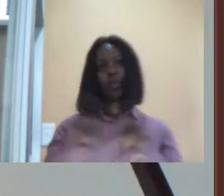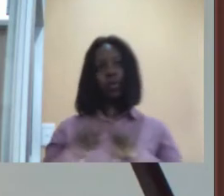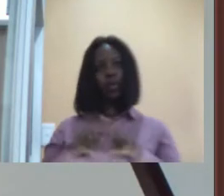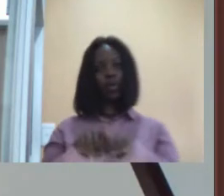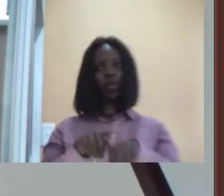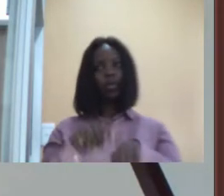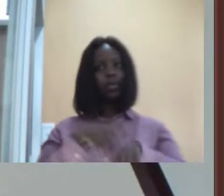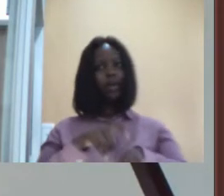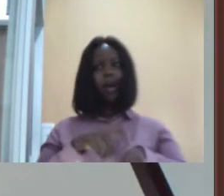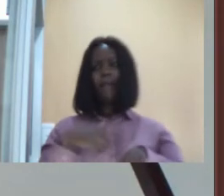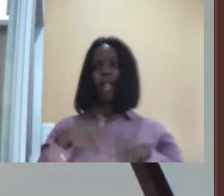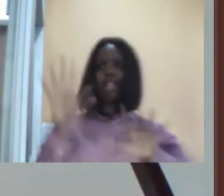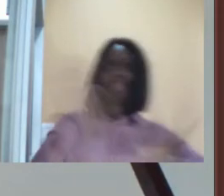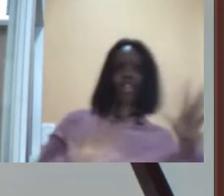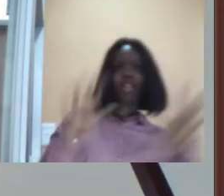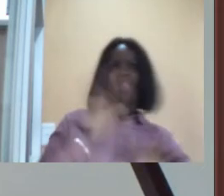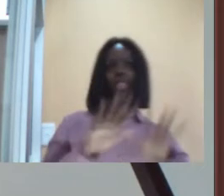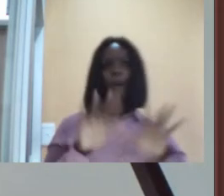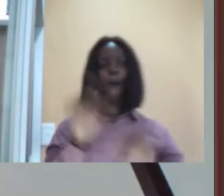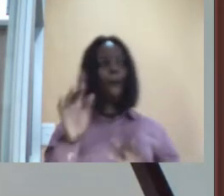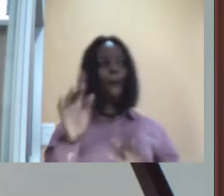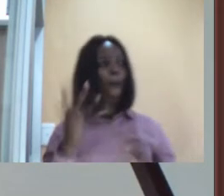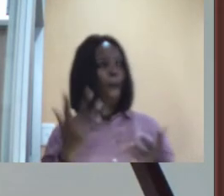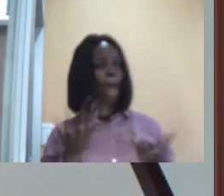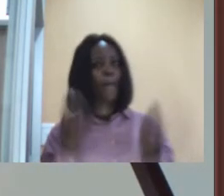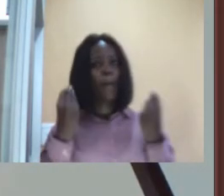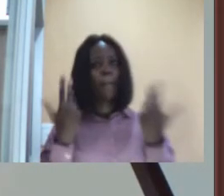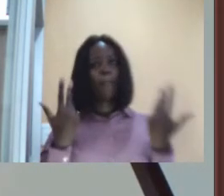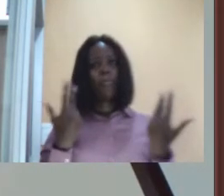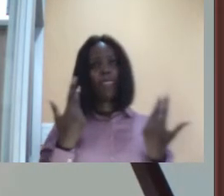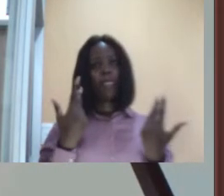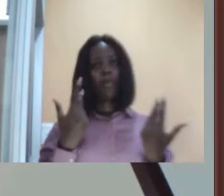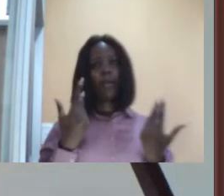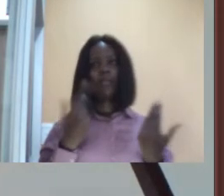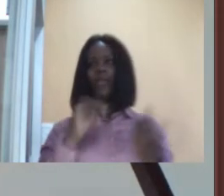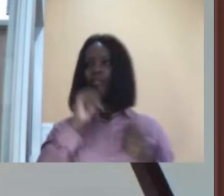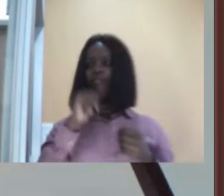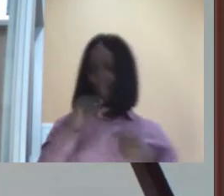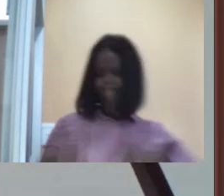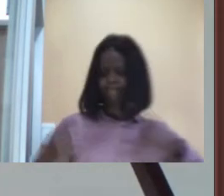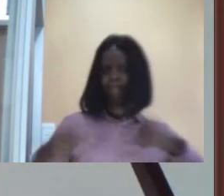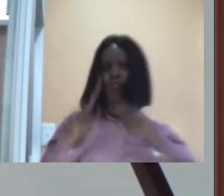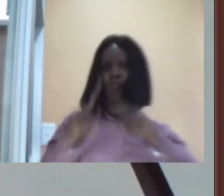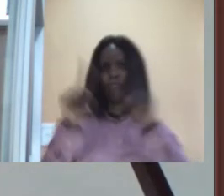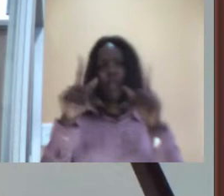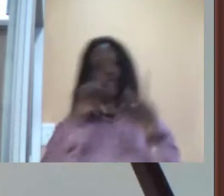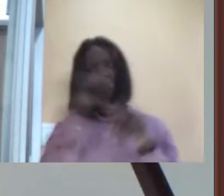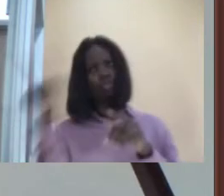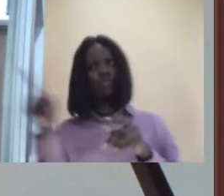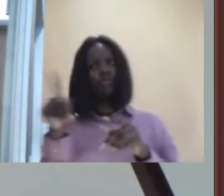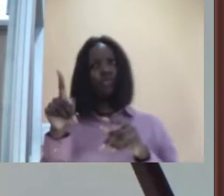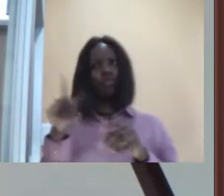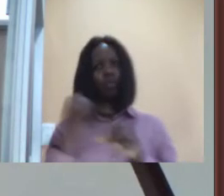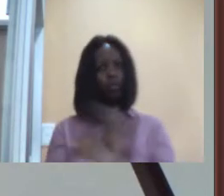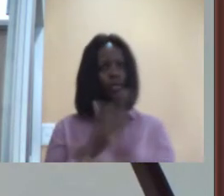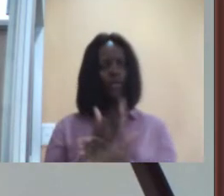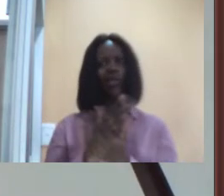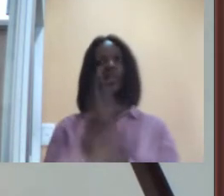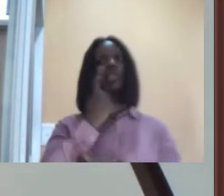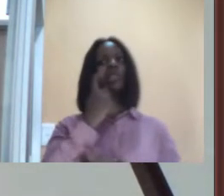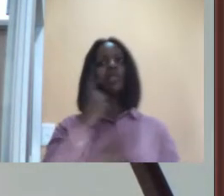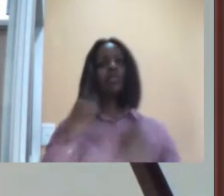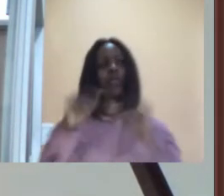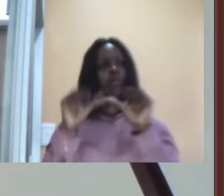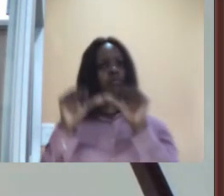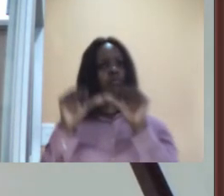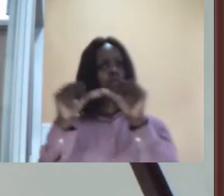where we couldn't see or we couldn't get to see eye to eye, but you managed to make it easier for us to